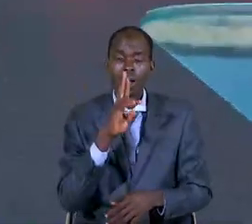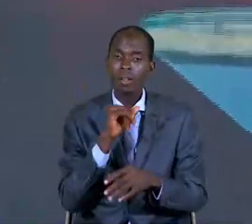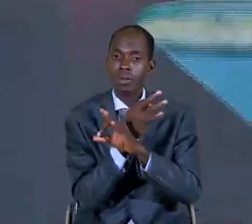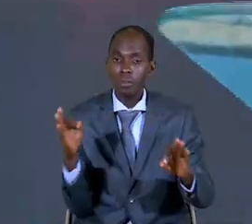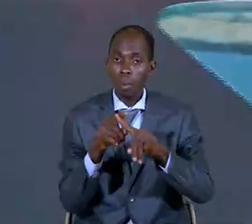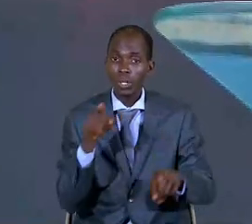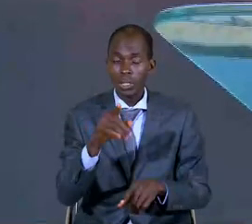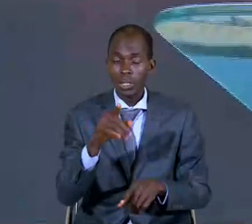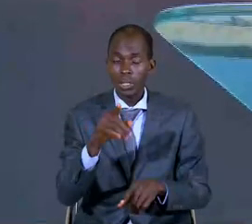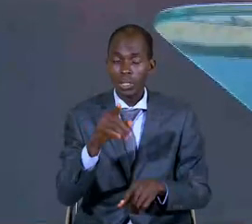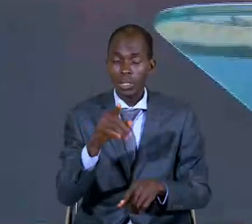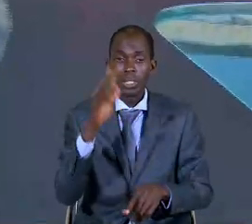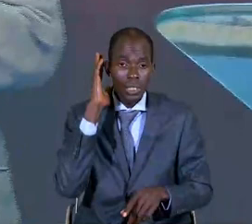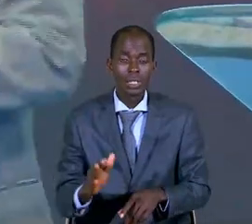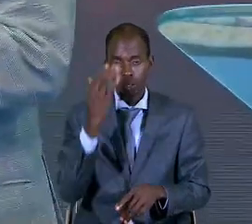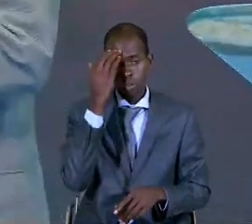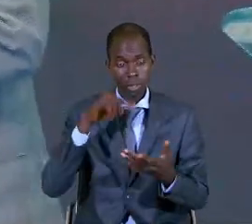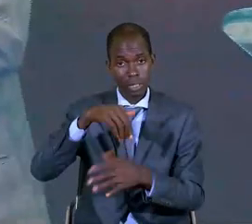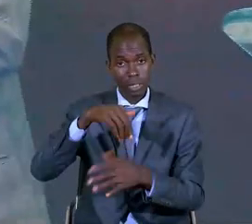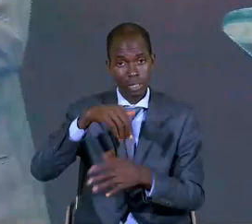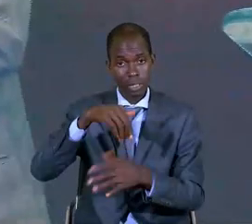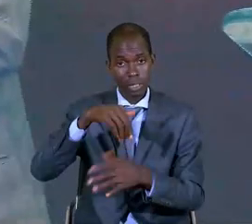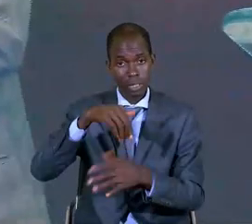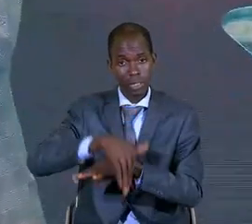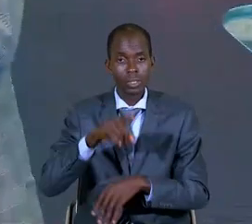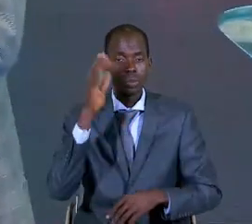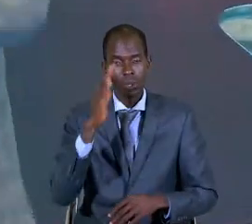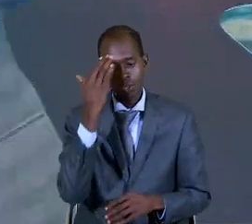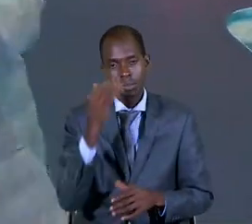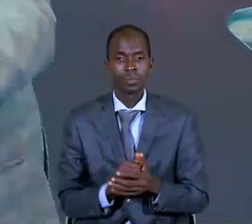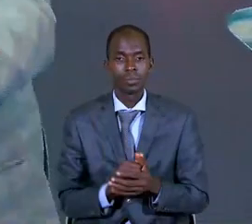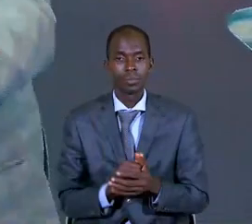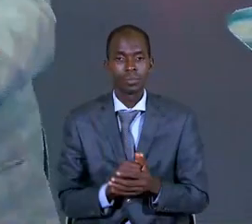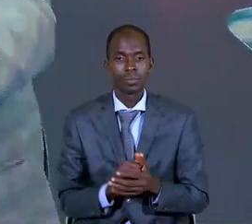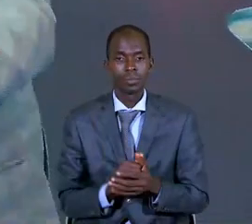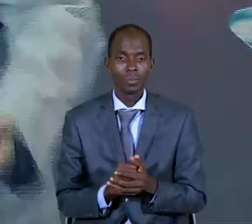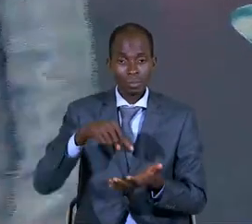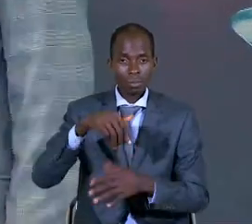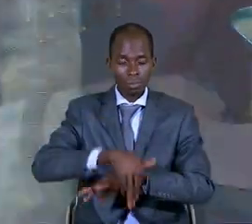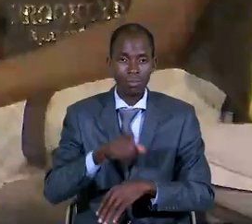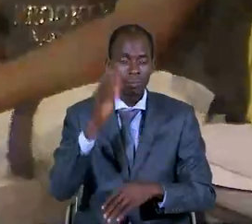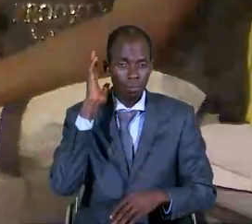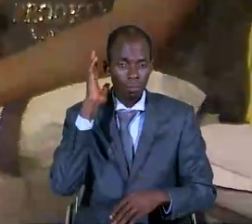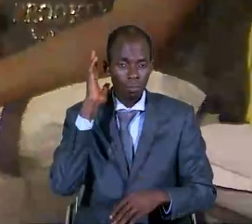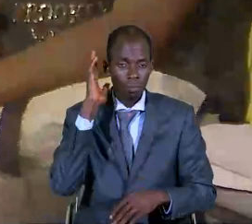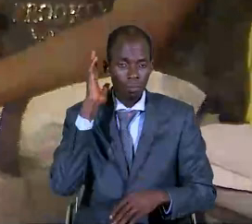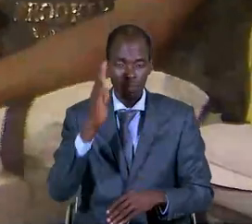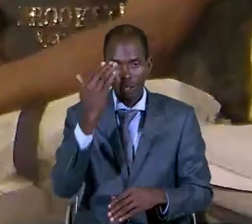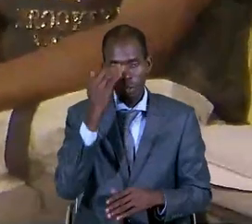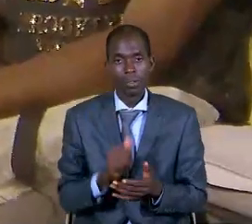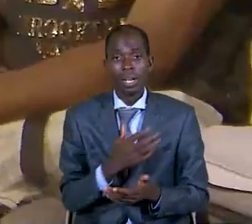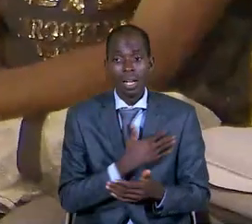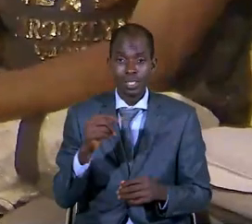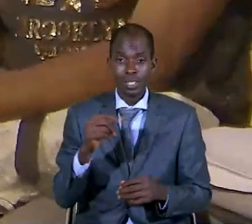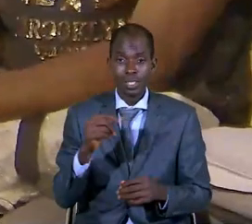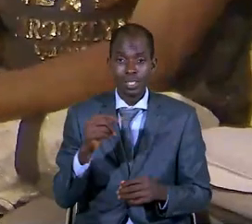shall know. Tonight you will know. I said, tonight you will know. And the